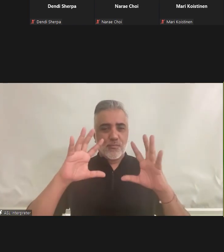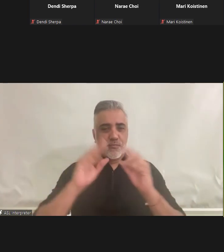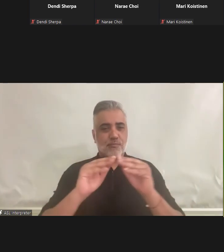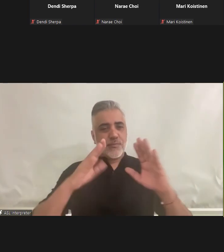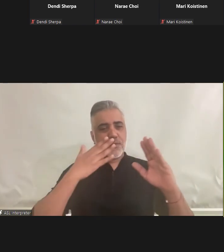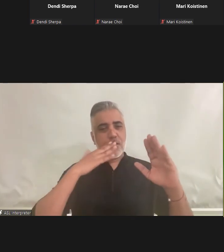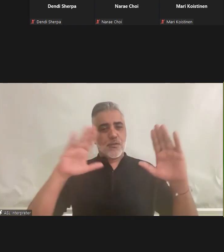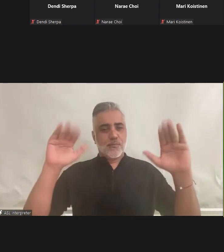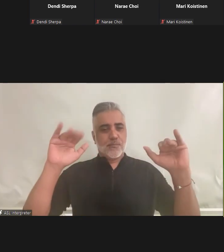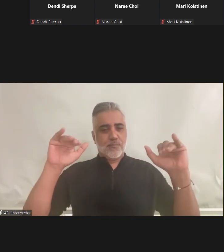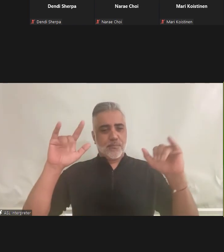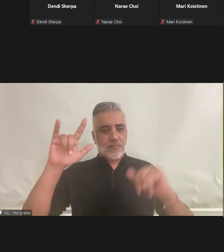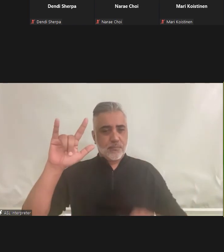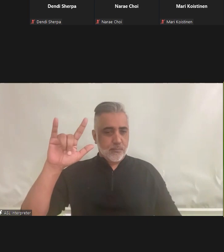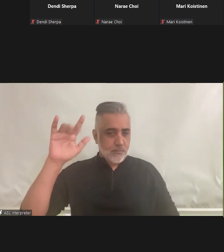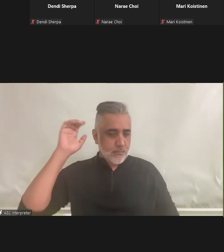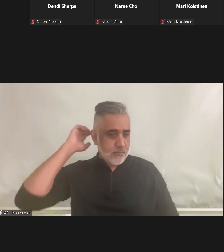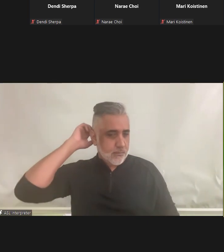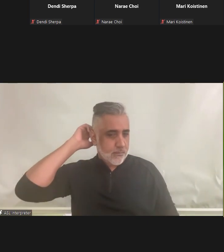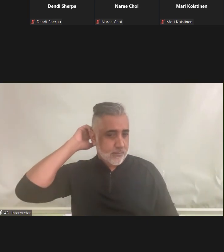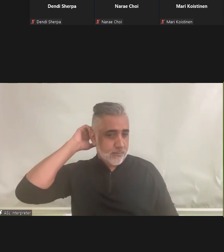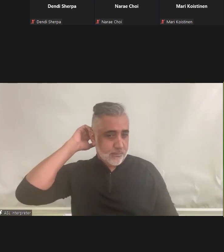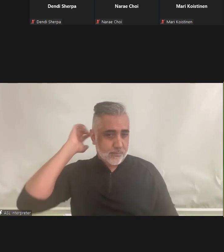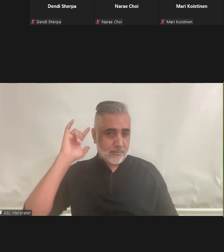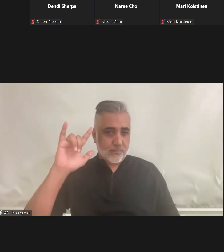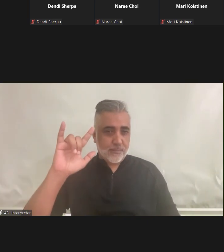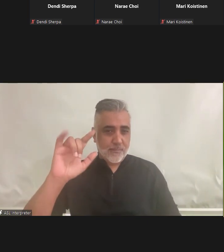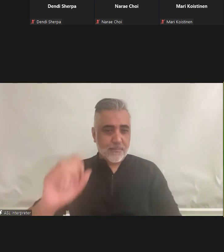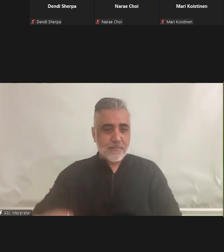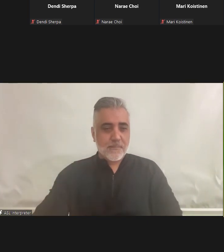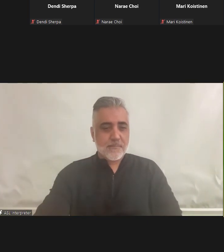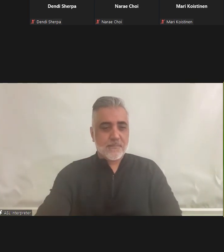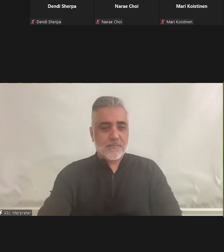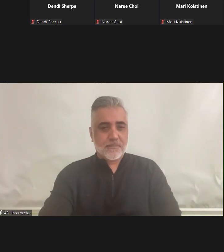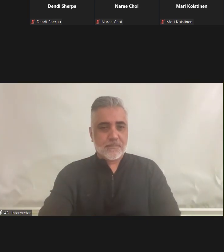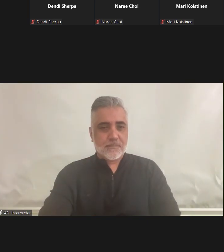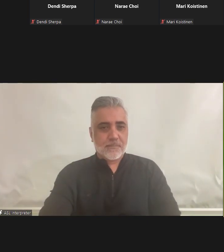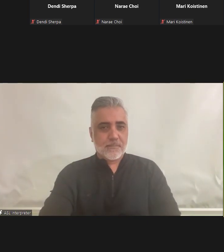Thank you, Charlotte.